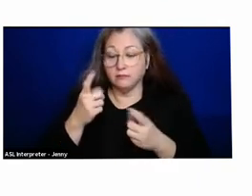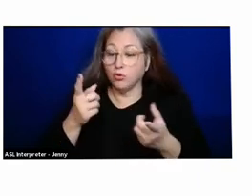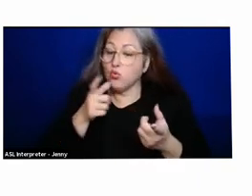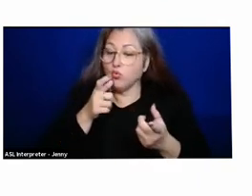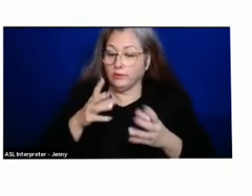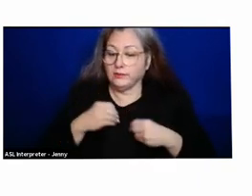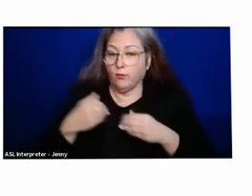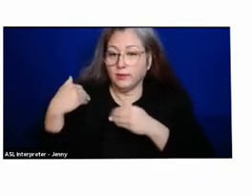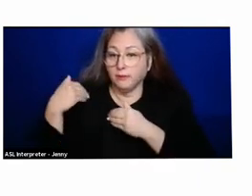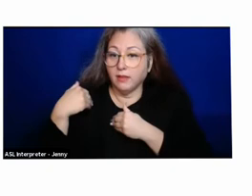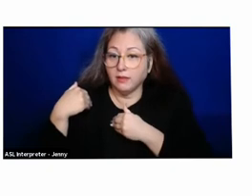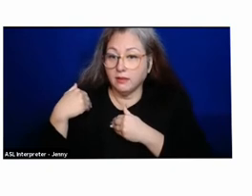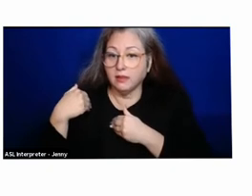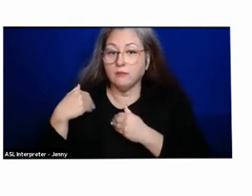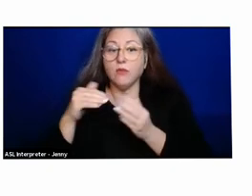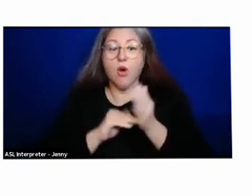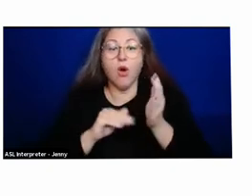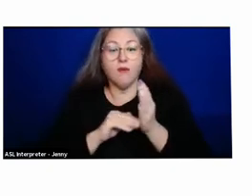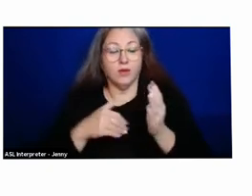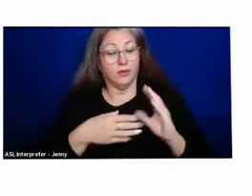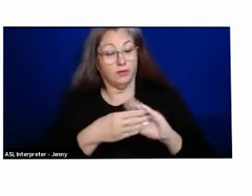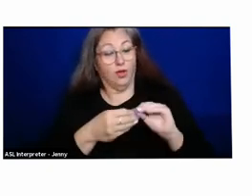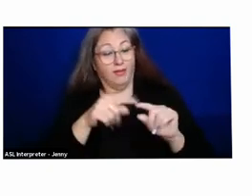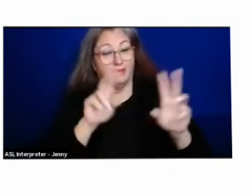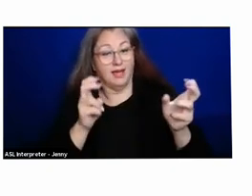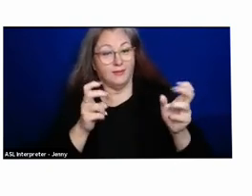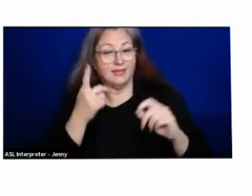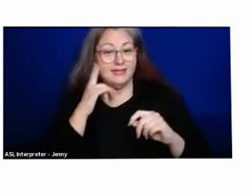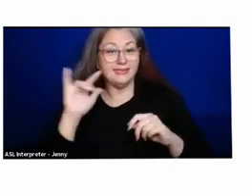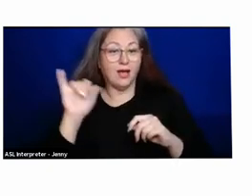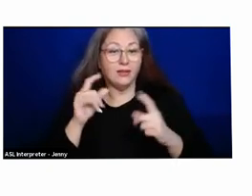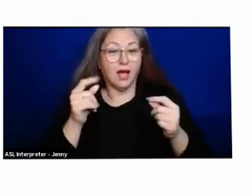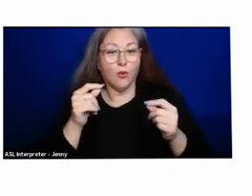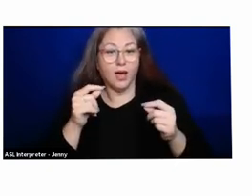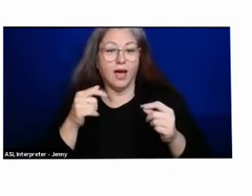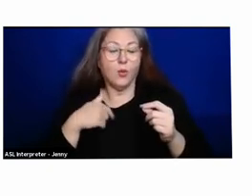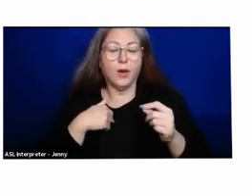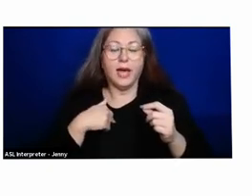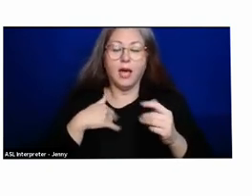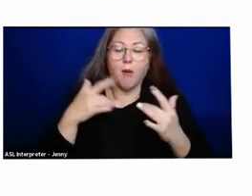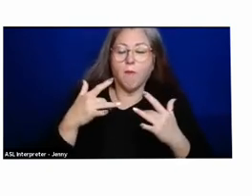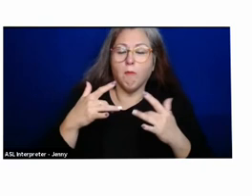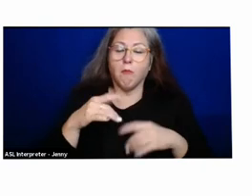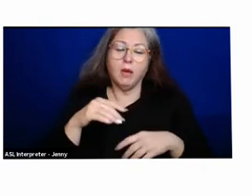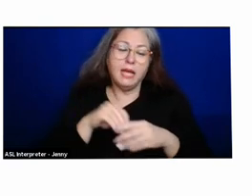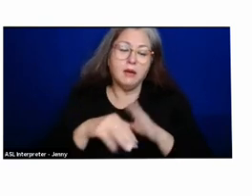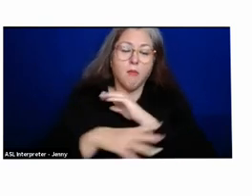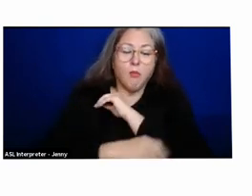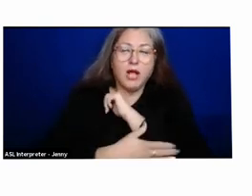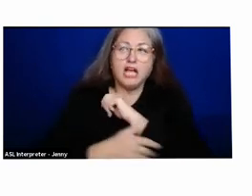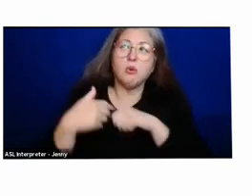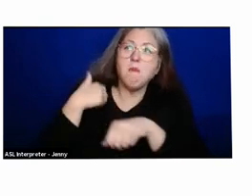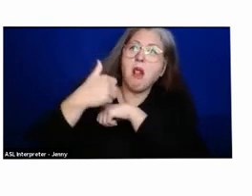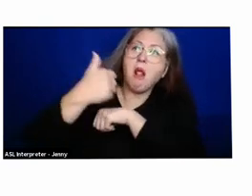right? A lot of the time when we talk about these things, it might sound as if we're sitting in poorer countries pointing fingers at people in the global